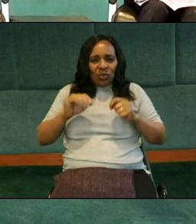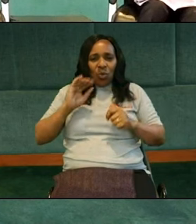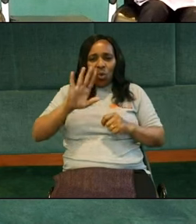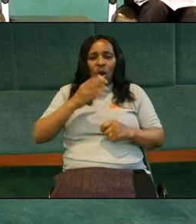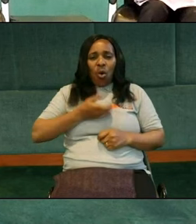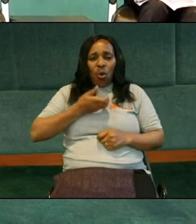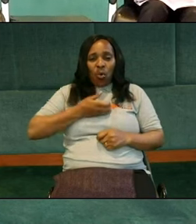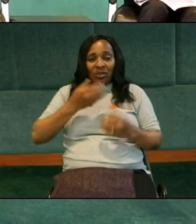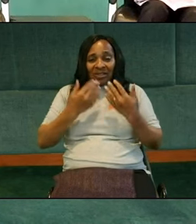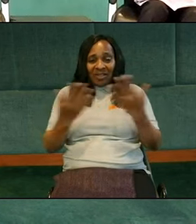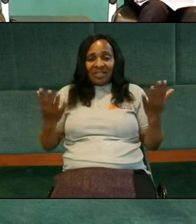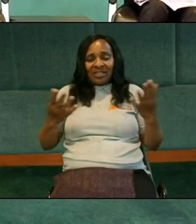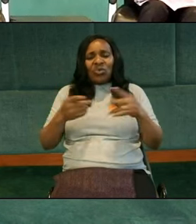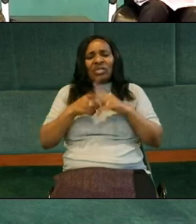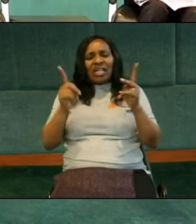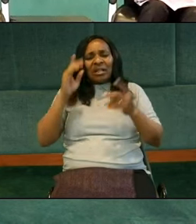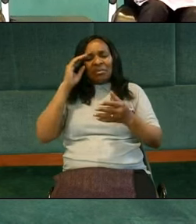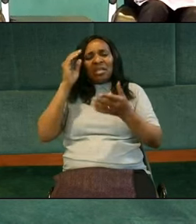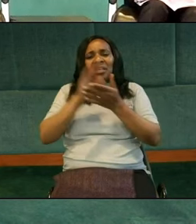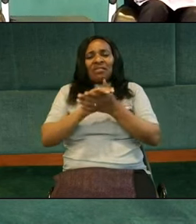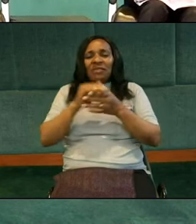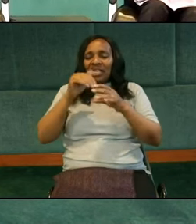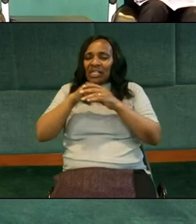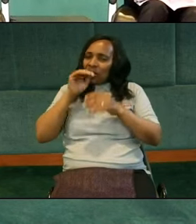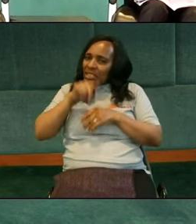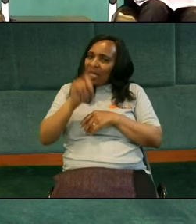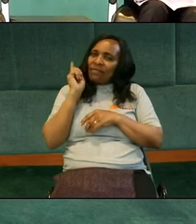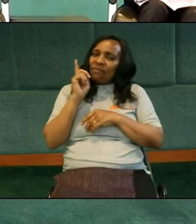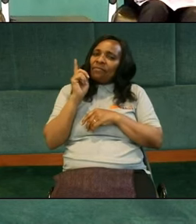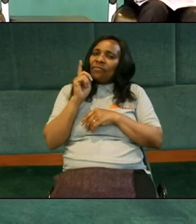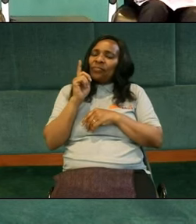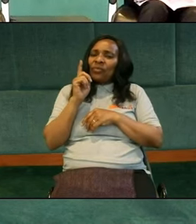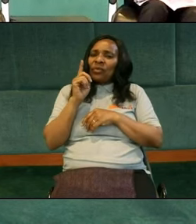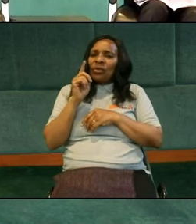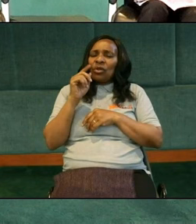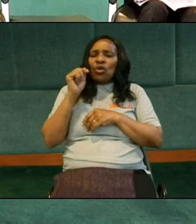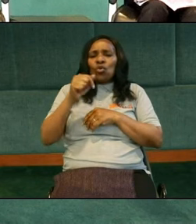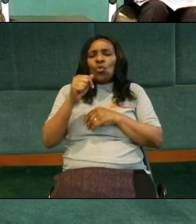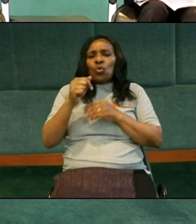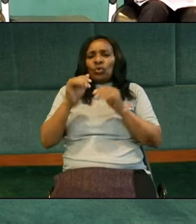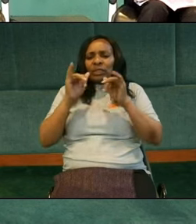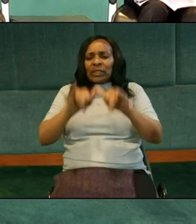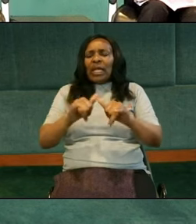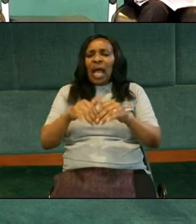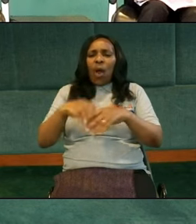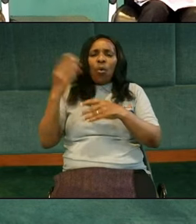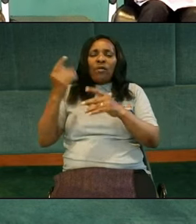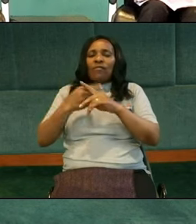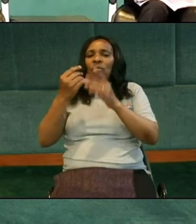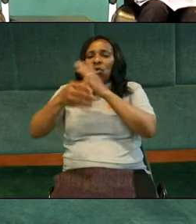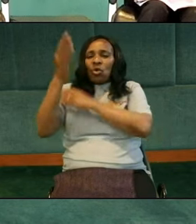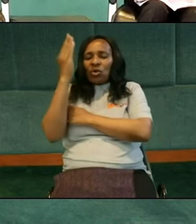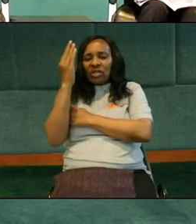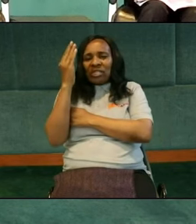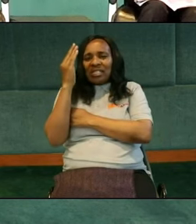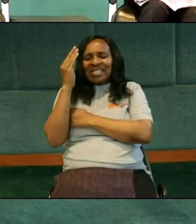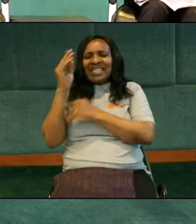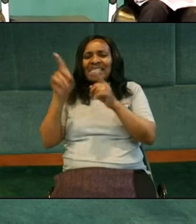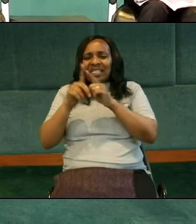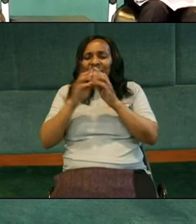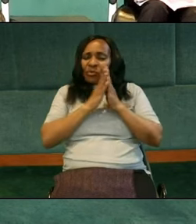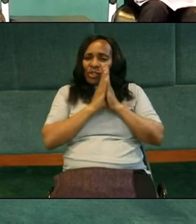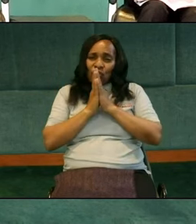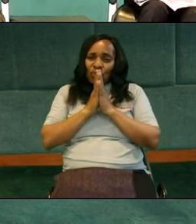thing, once you start believing in yourself, you stray from God. Mm-hmm. Because, fine, even the